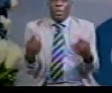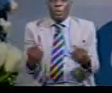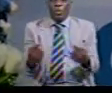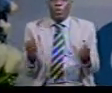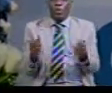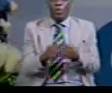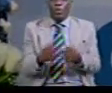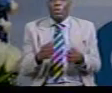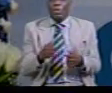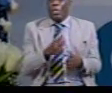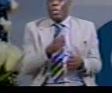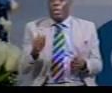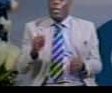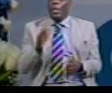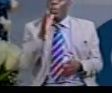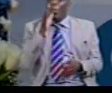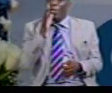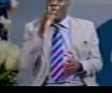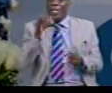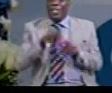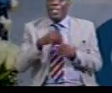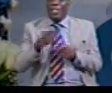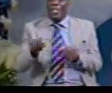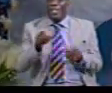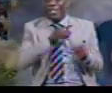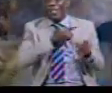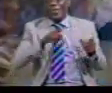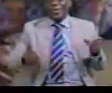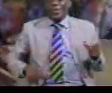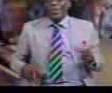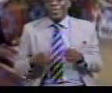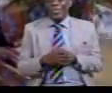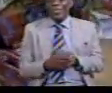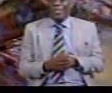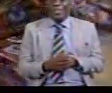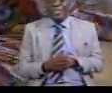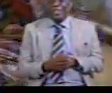the Lord. Elle est venue avec la maman dans le Seigneur.